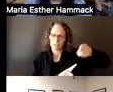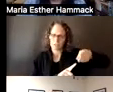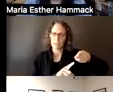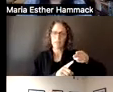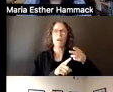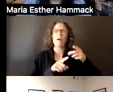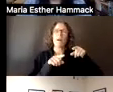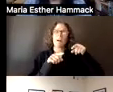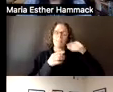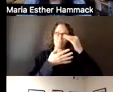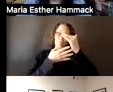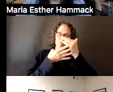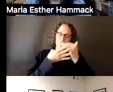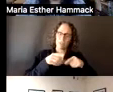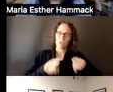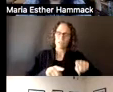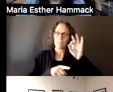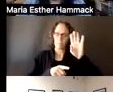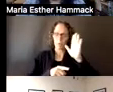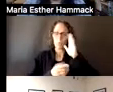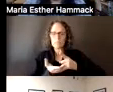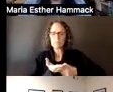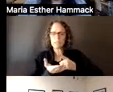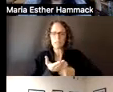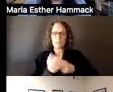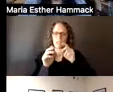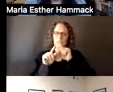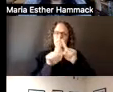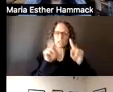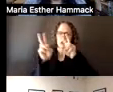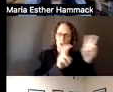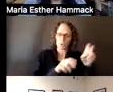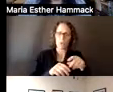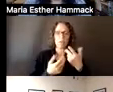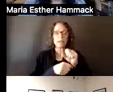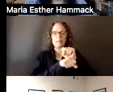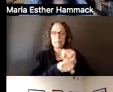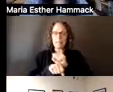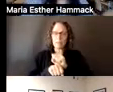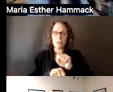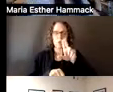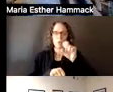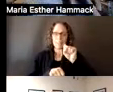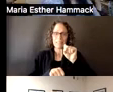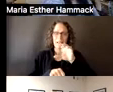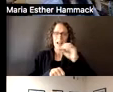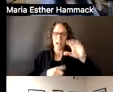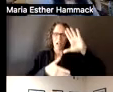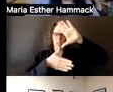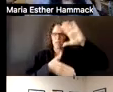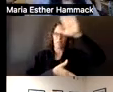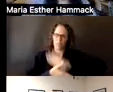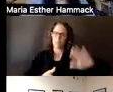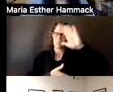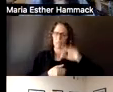be discussing aspects related to slavery in not just the United States, but in the Americas generally. But as